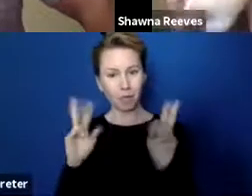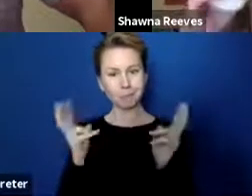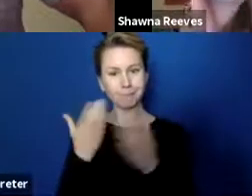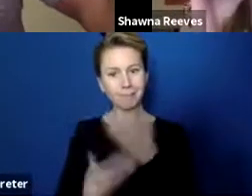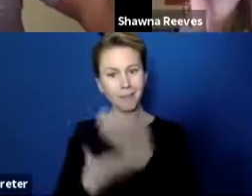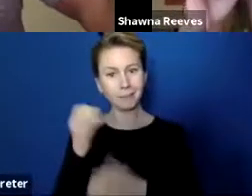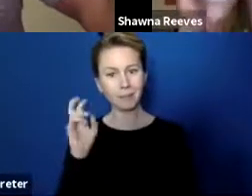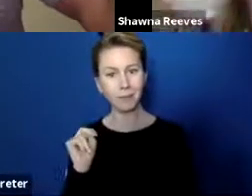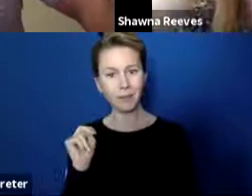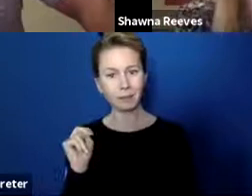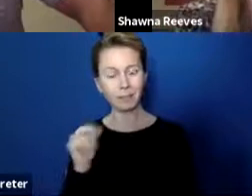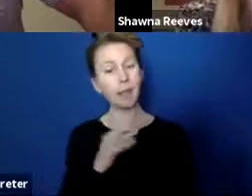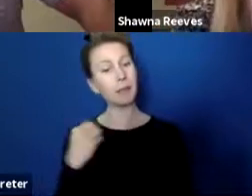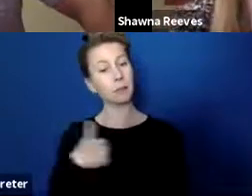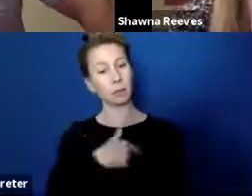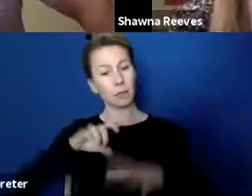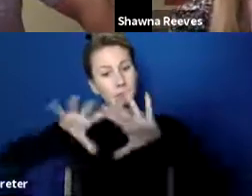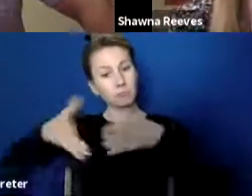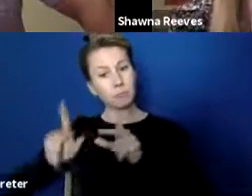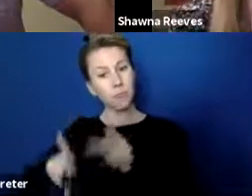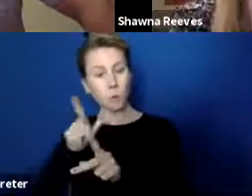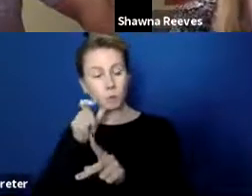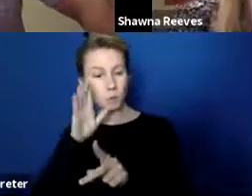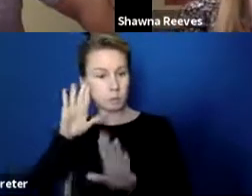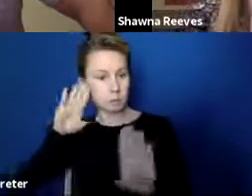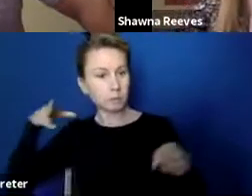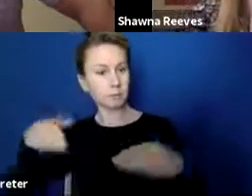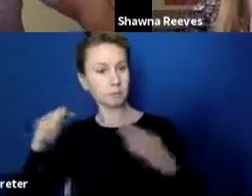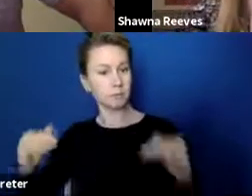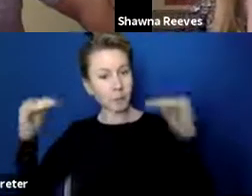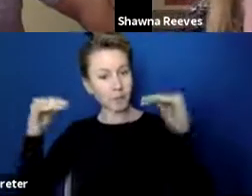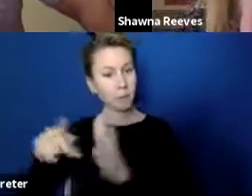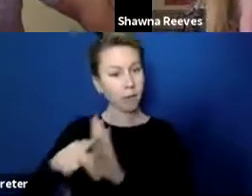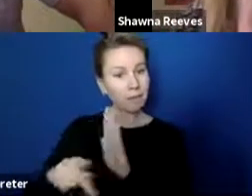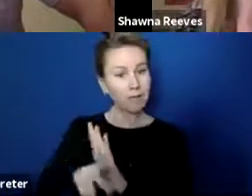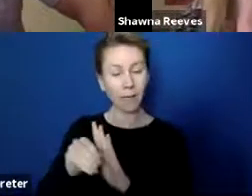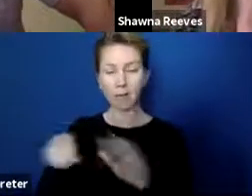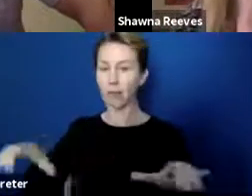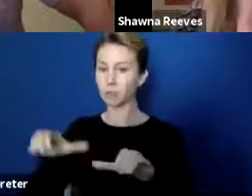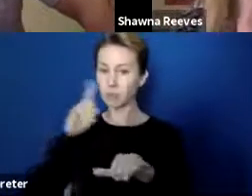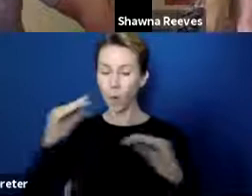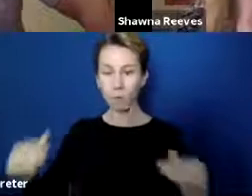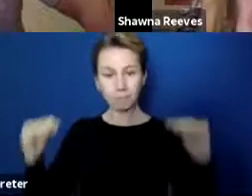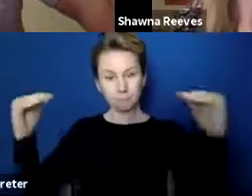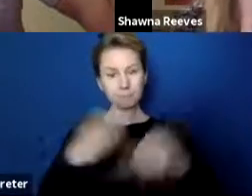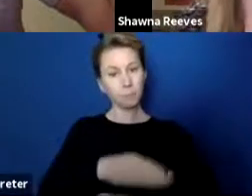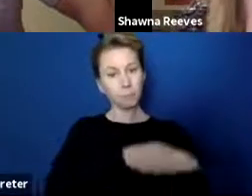we're doing the work on a daily basis of advocating and improving the quality of life for seniors. And I think we need those